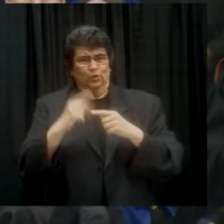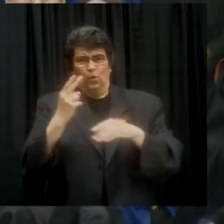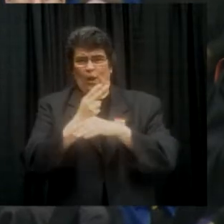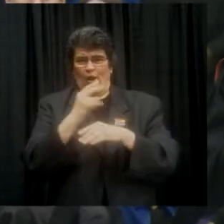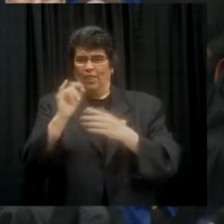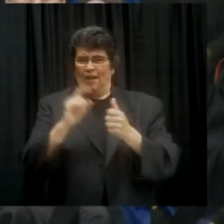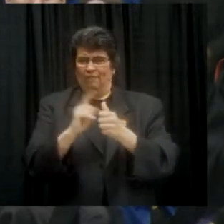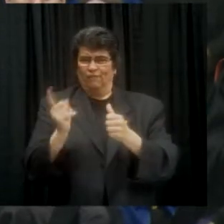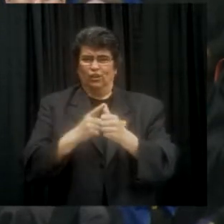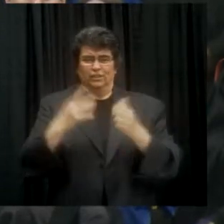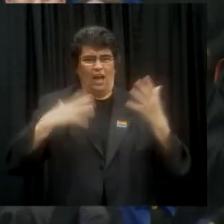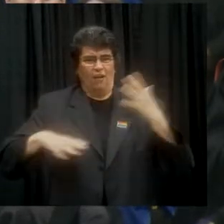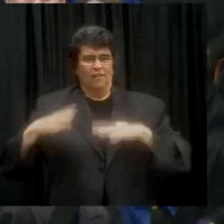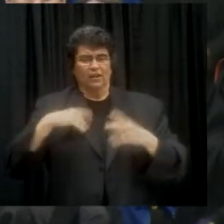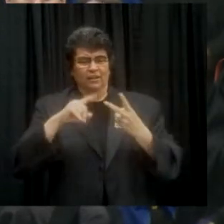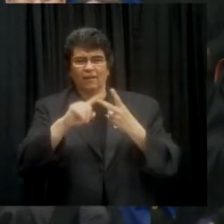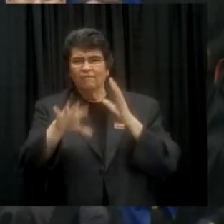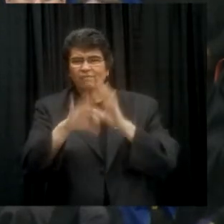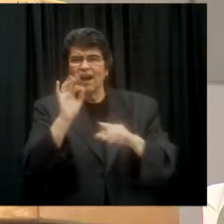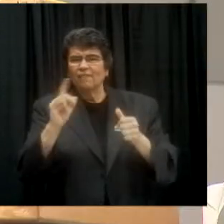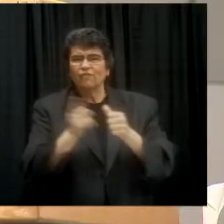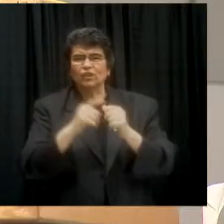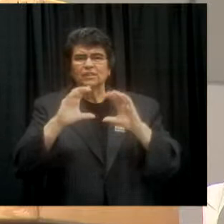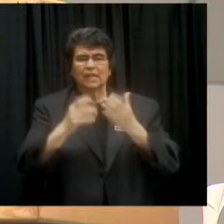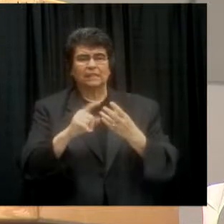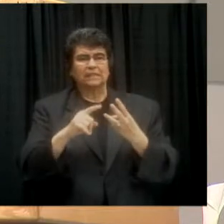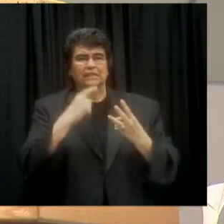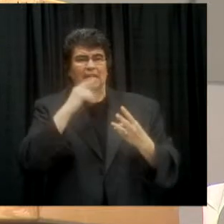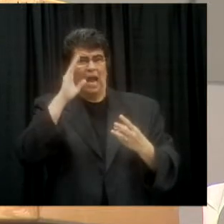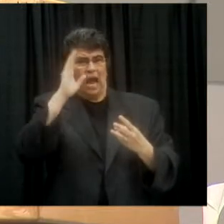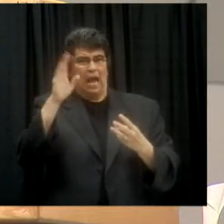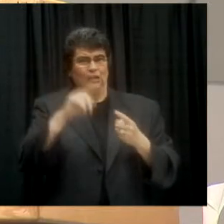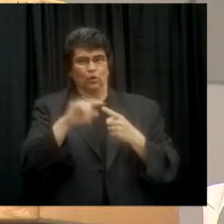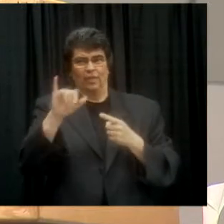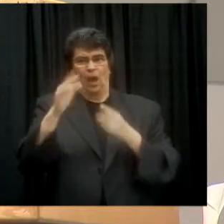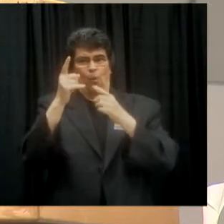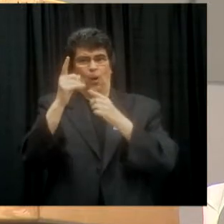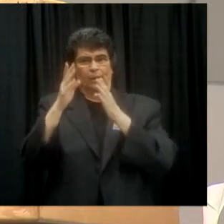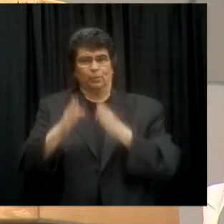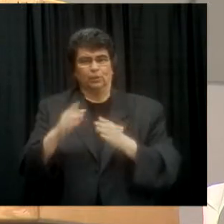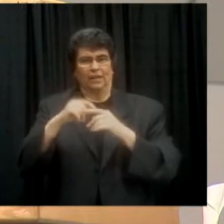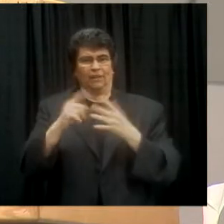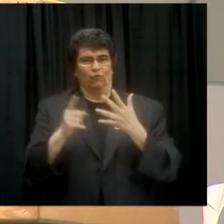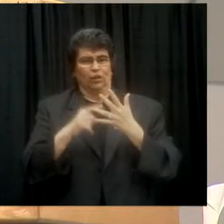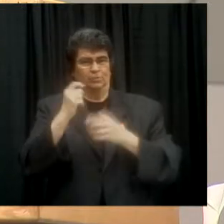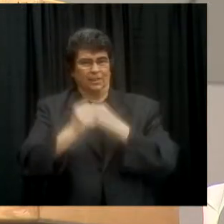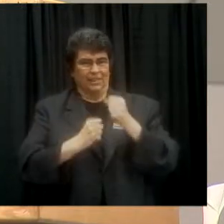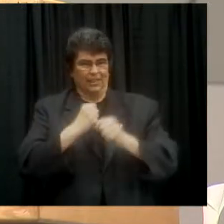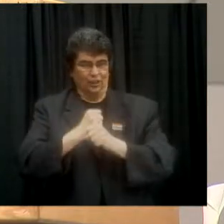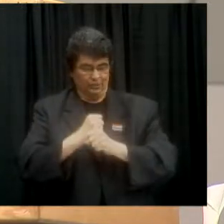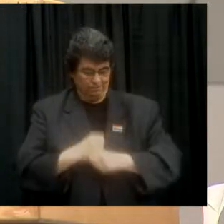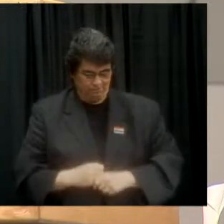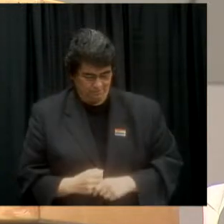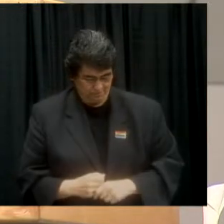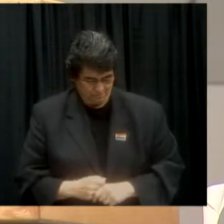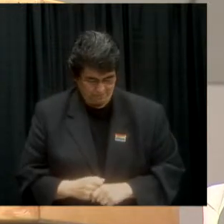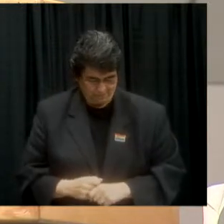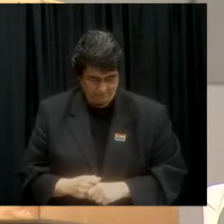first outfit, find that first class, and say hi to that one person in freshman year.